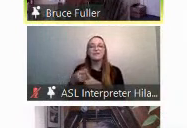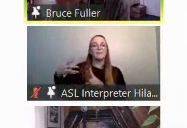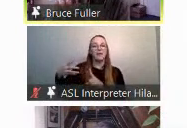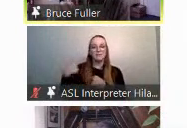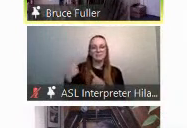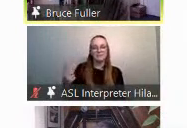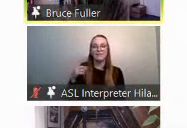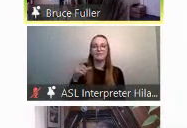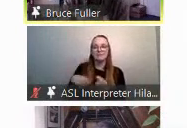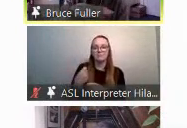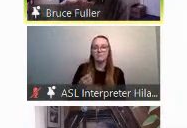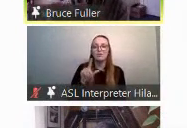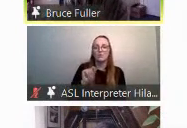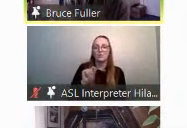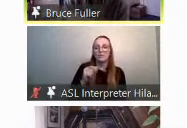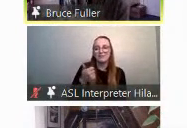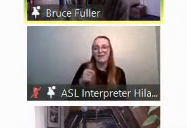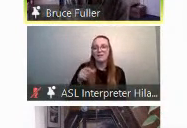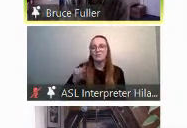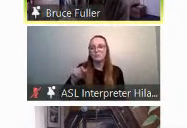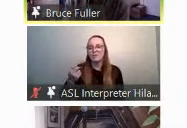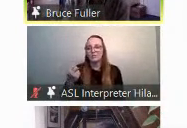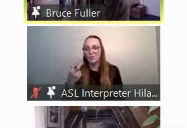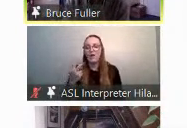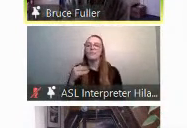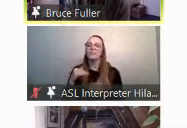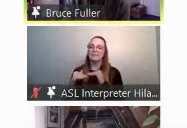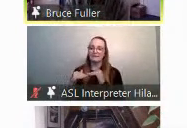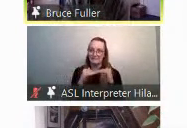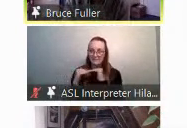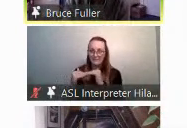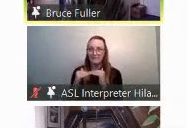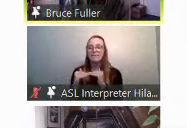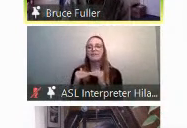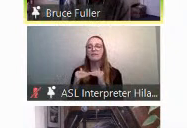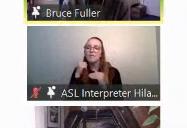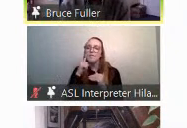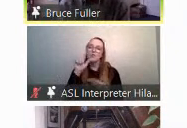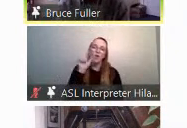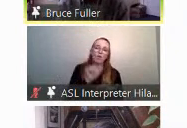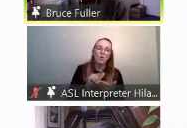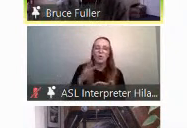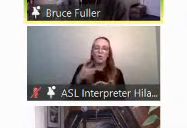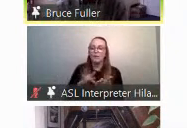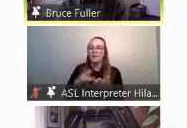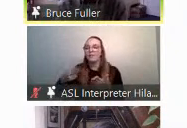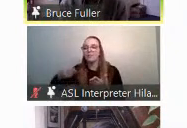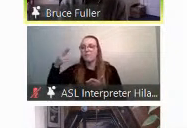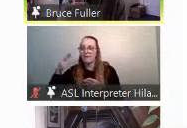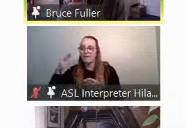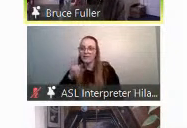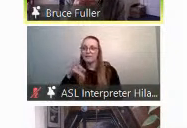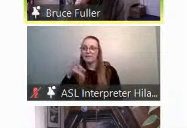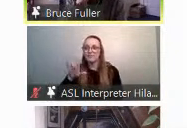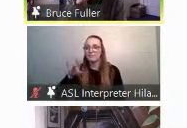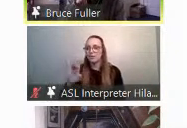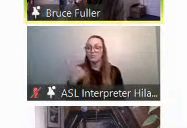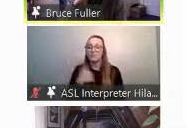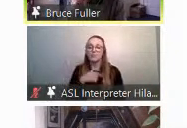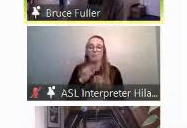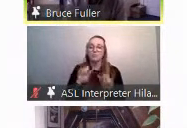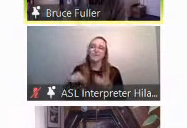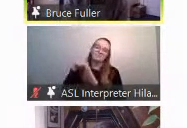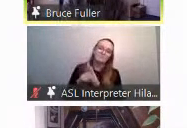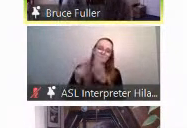2010, 2012, relatively evenly across low, middle, and high income zip codes. And we can get more into this